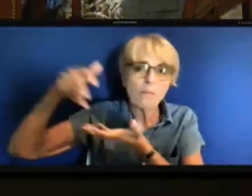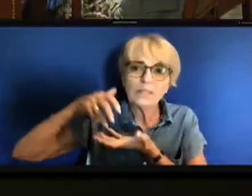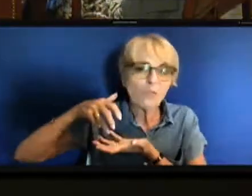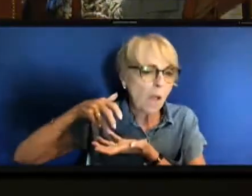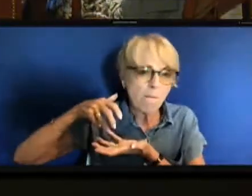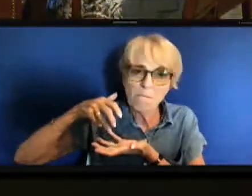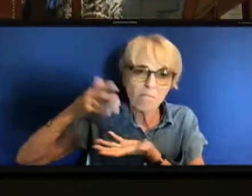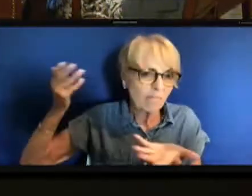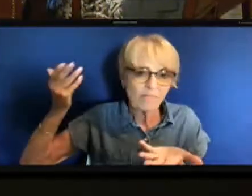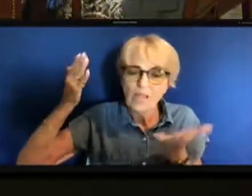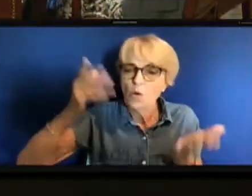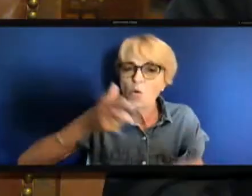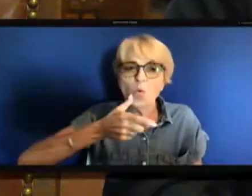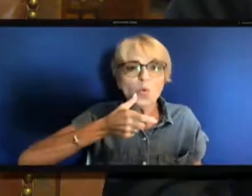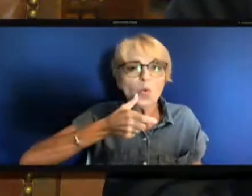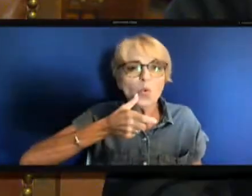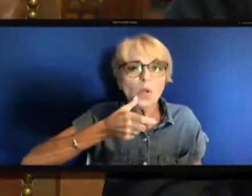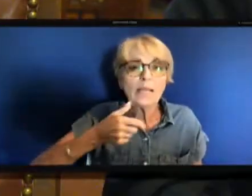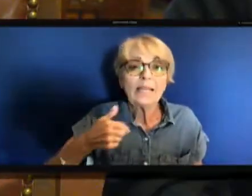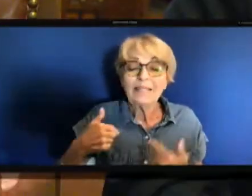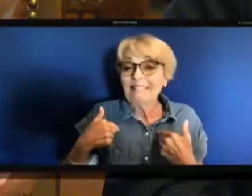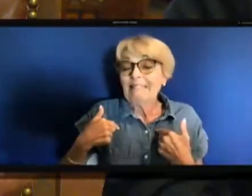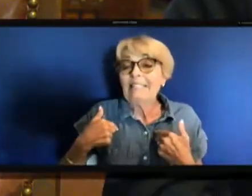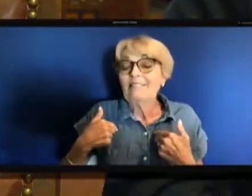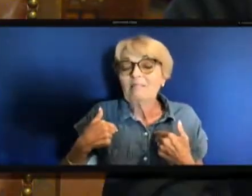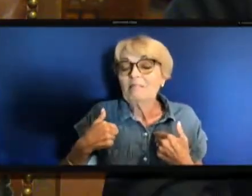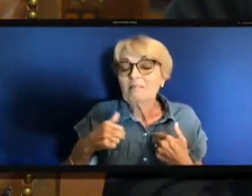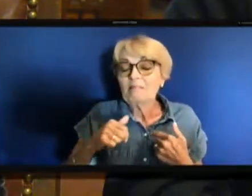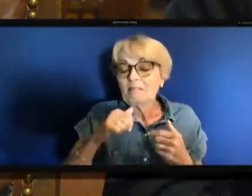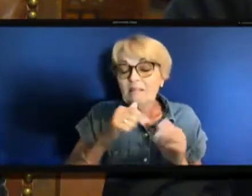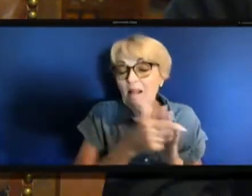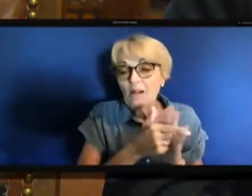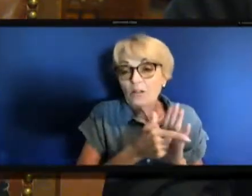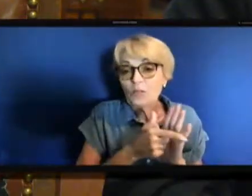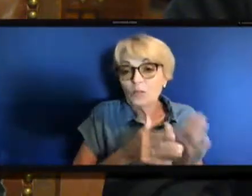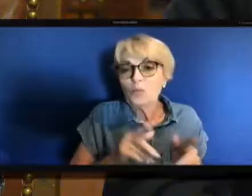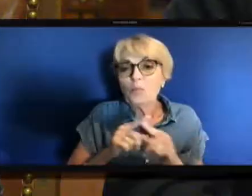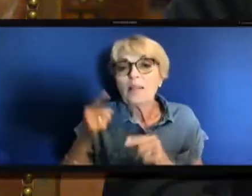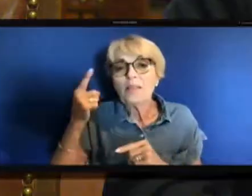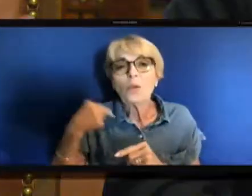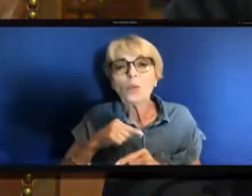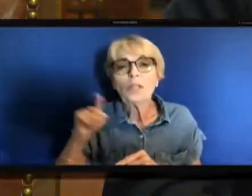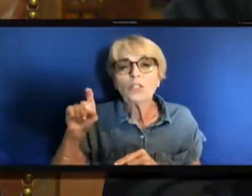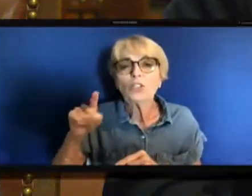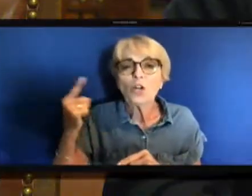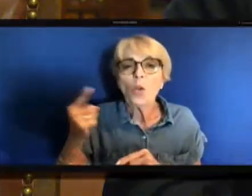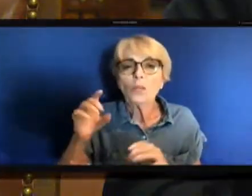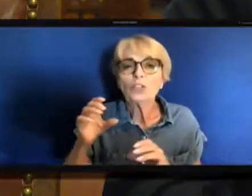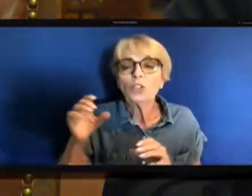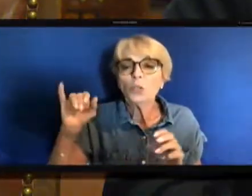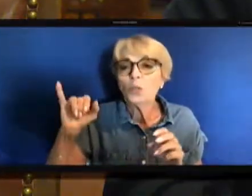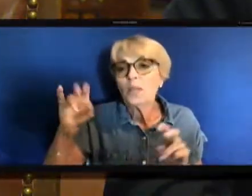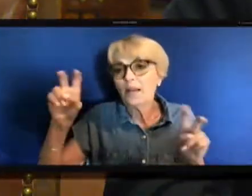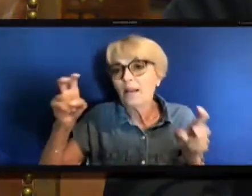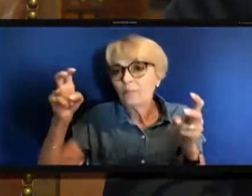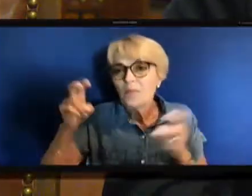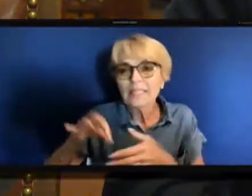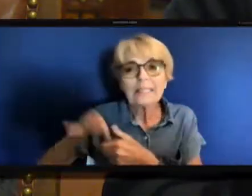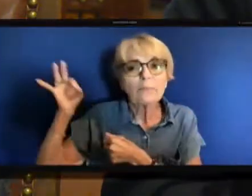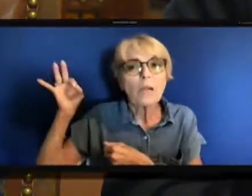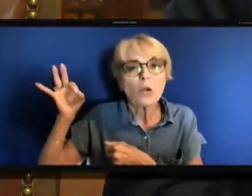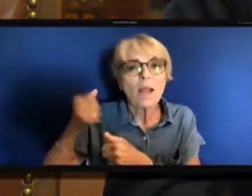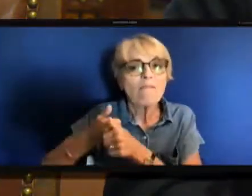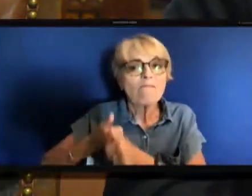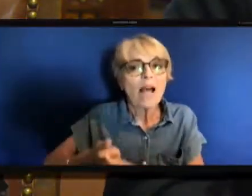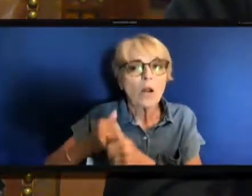my non-legal position that we should always do the spirit of our, follow the